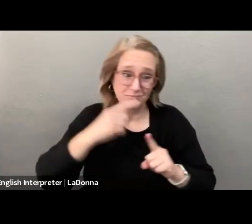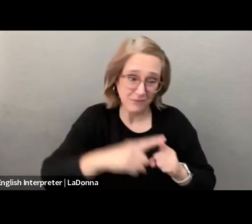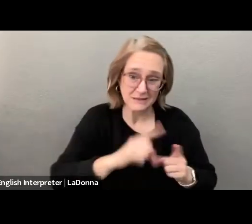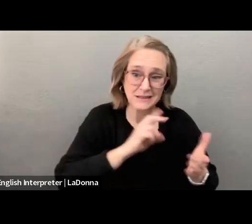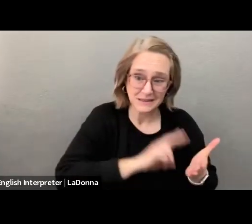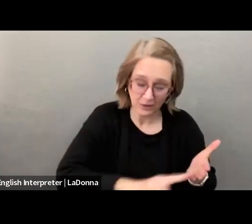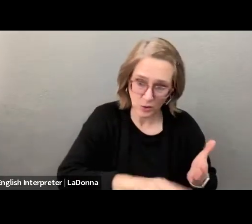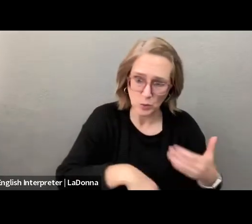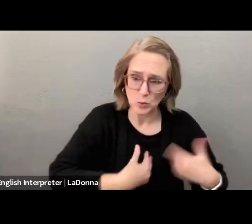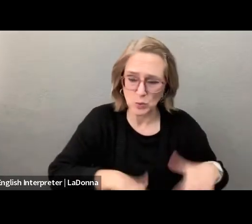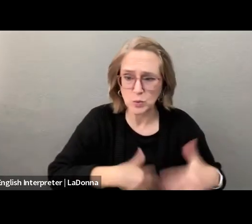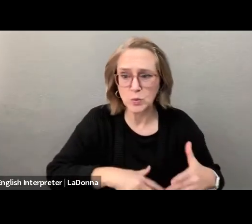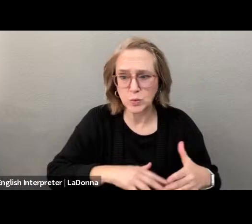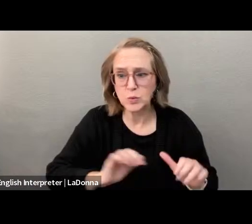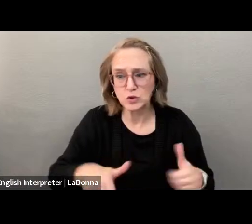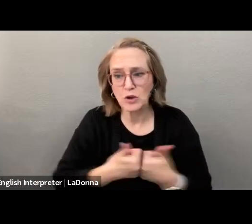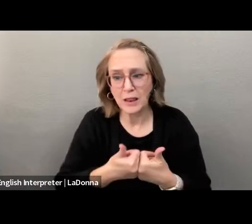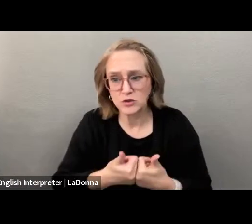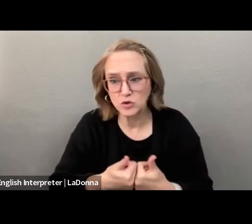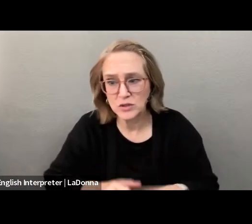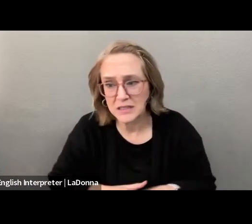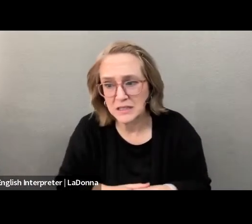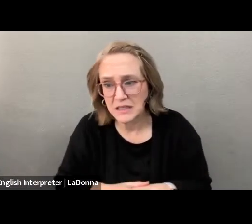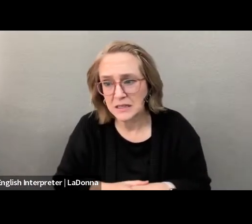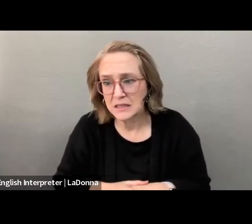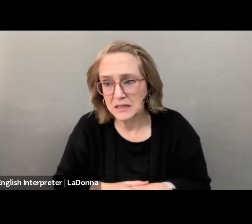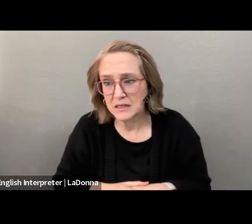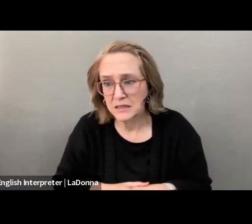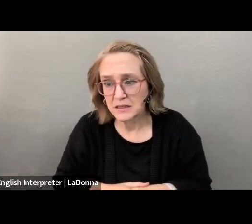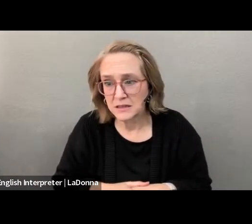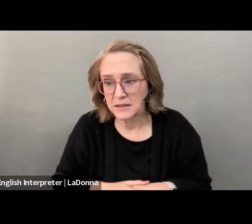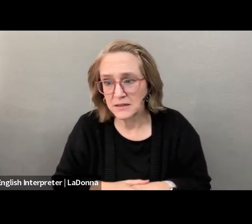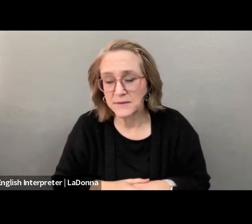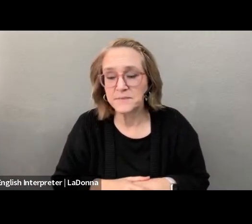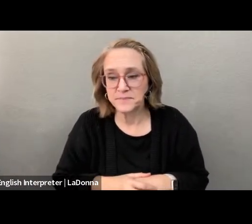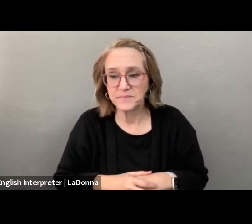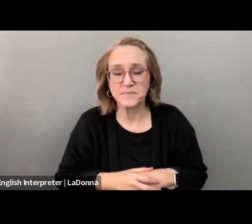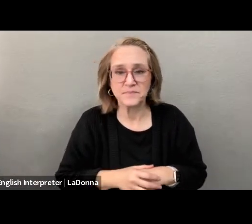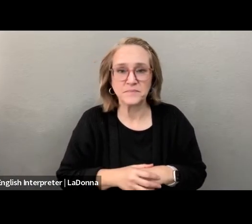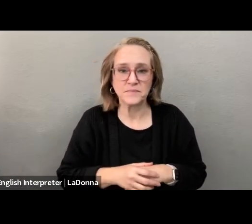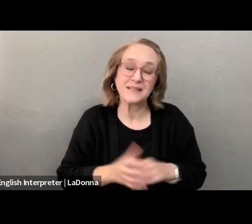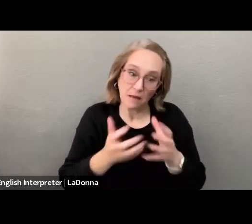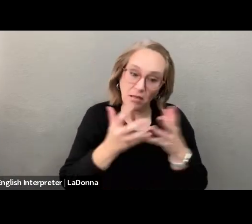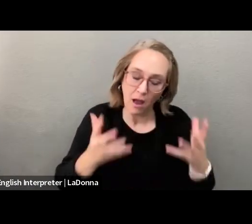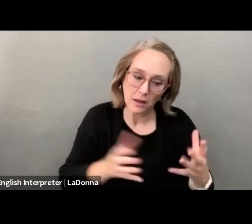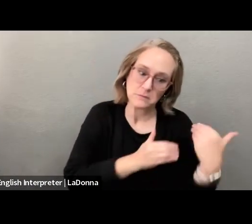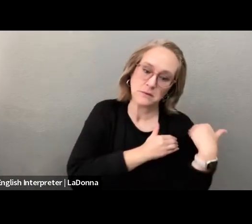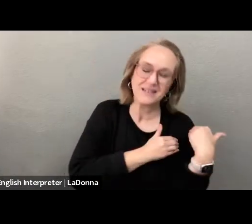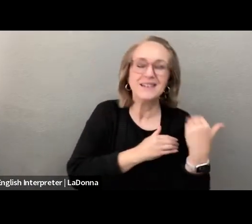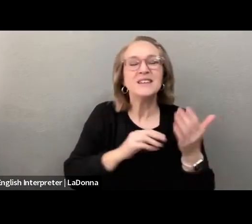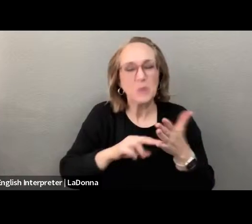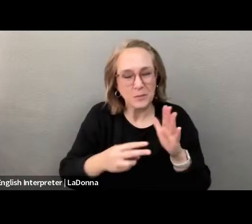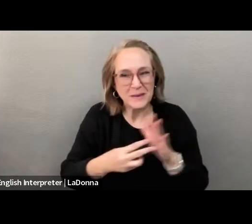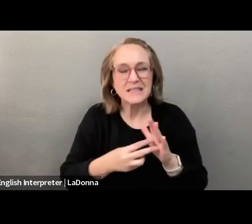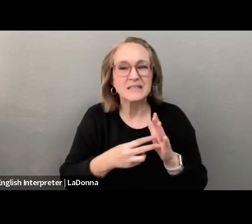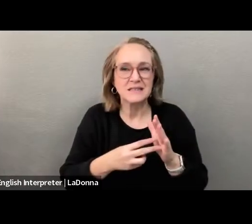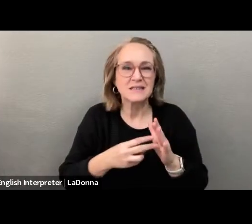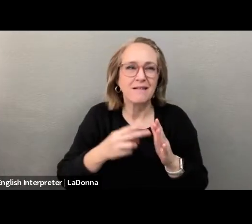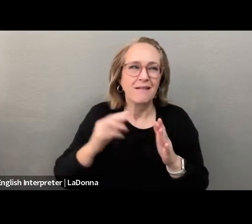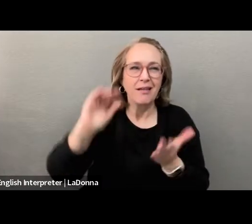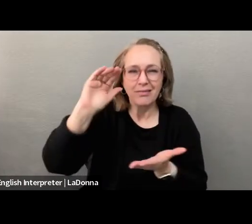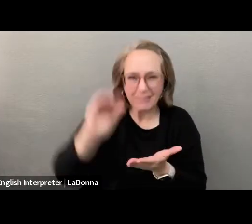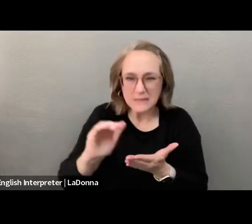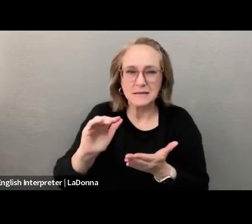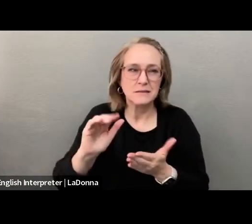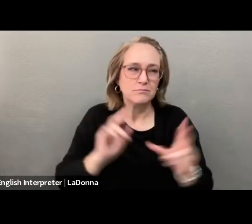It's a lot to do because of the quantity. So volunteers haven't been jumping up, and